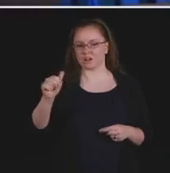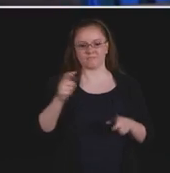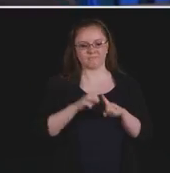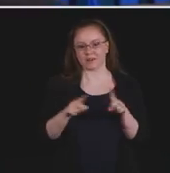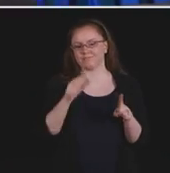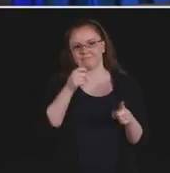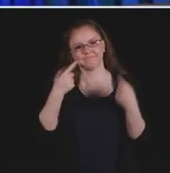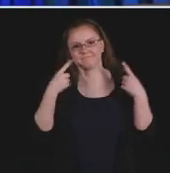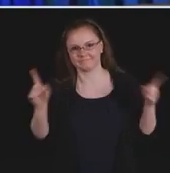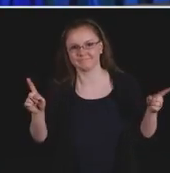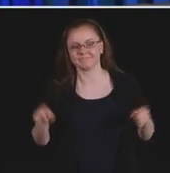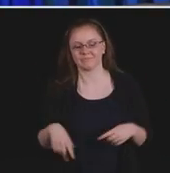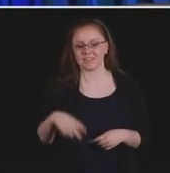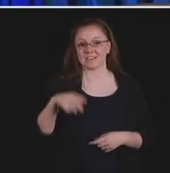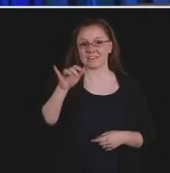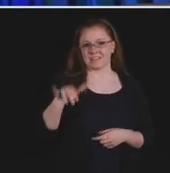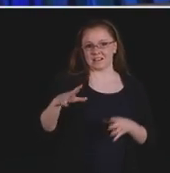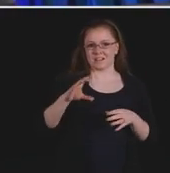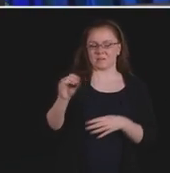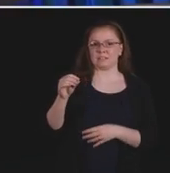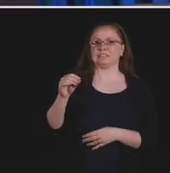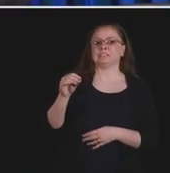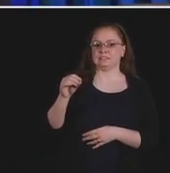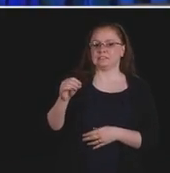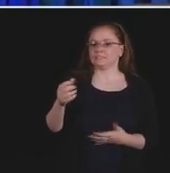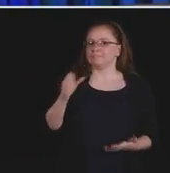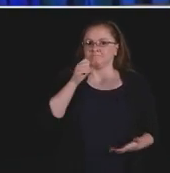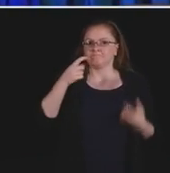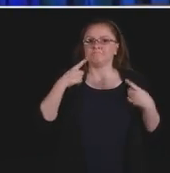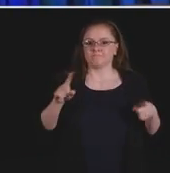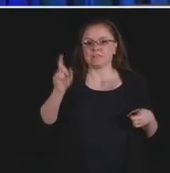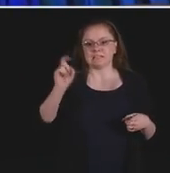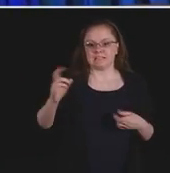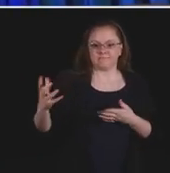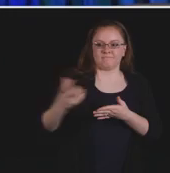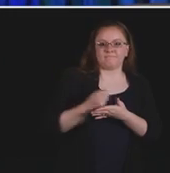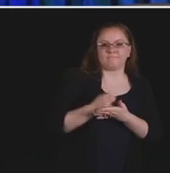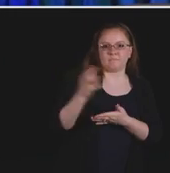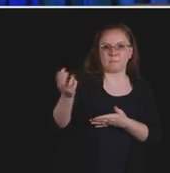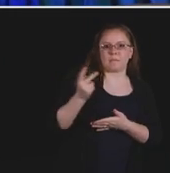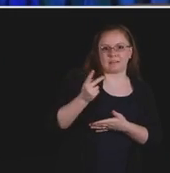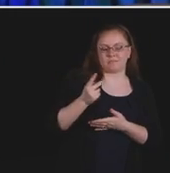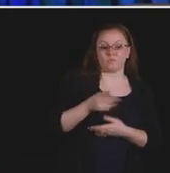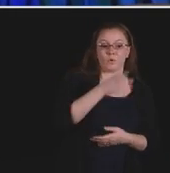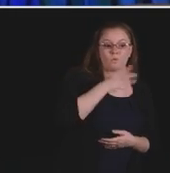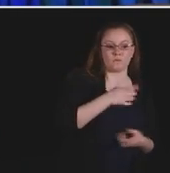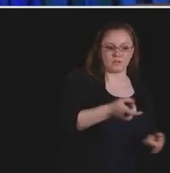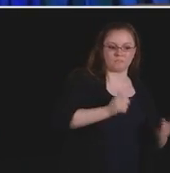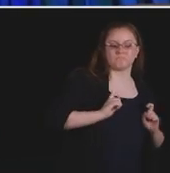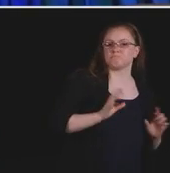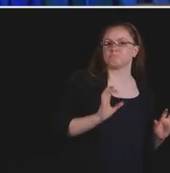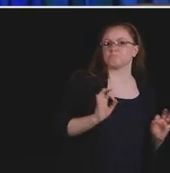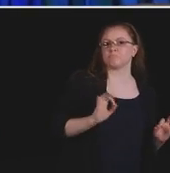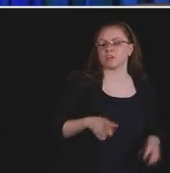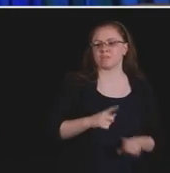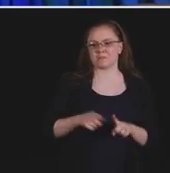Pfizer found out it didn't work, they would like to get the drugs back from the public. Women returned the drug, men did